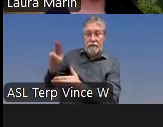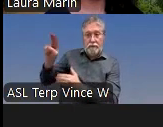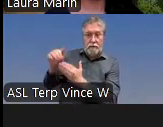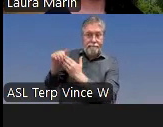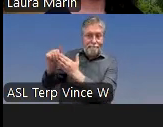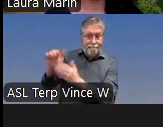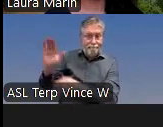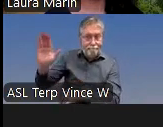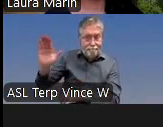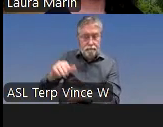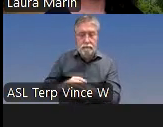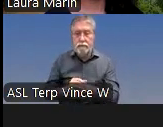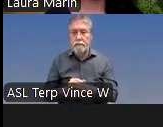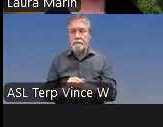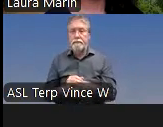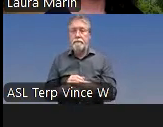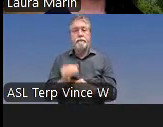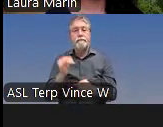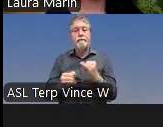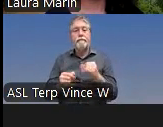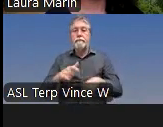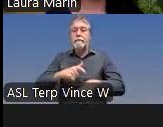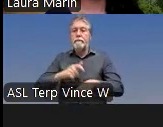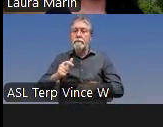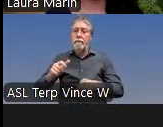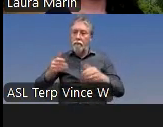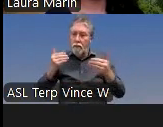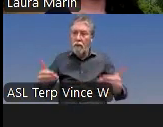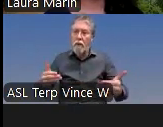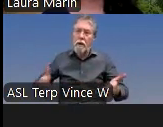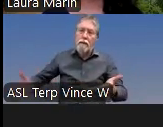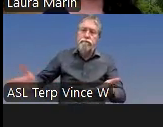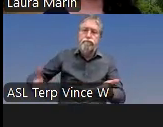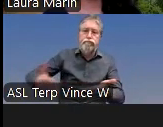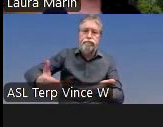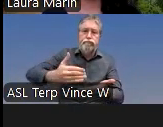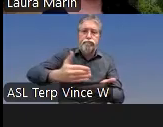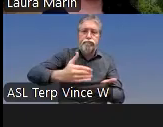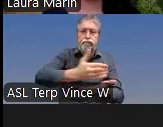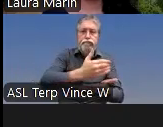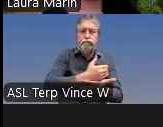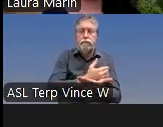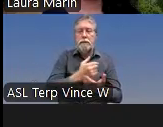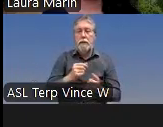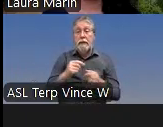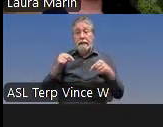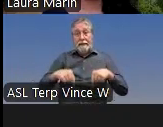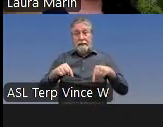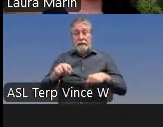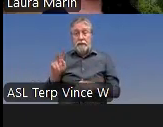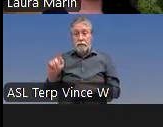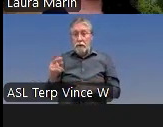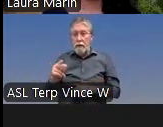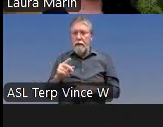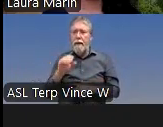And finally, harvest timing is a big one here in Utah. The relative humidity data are